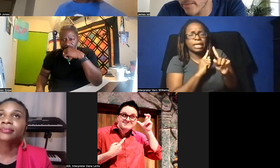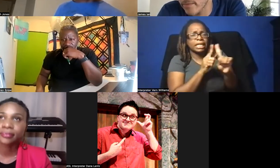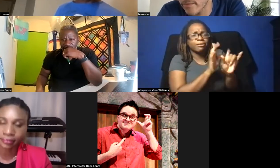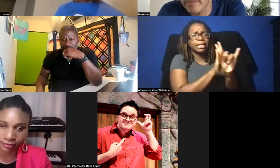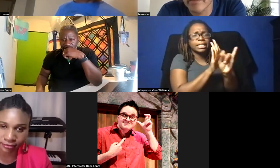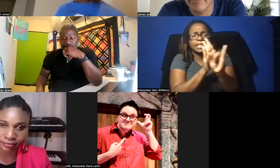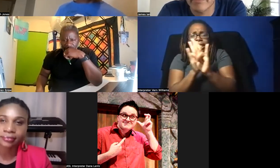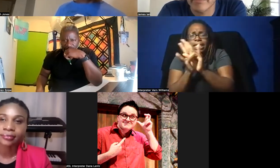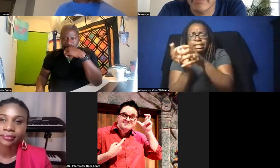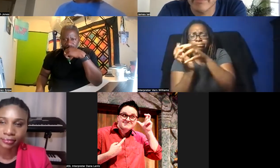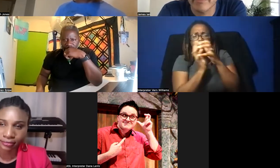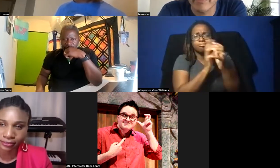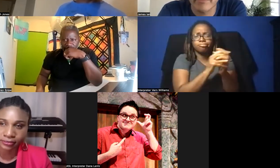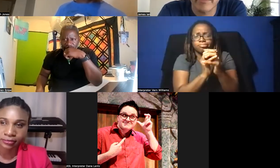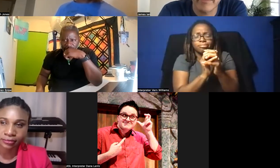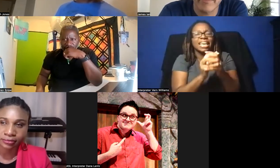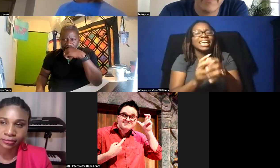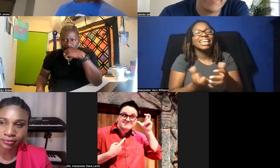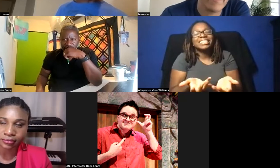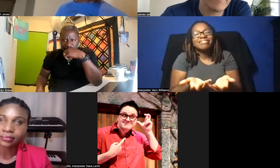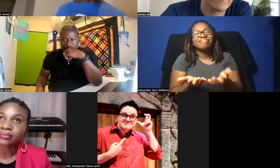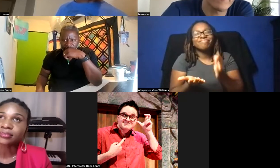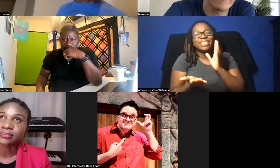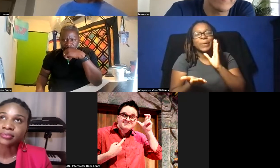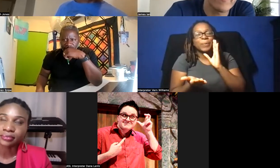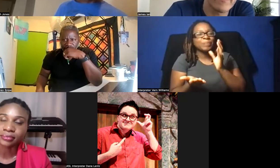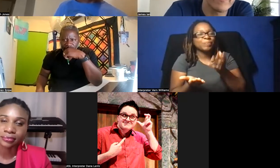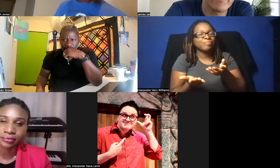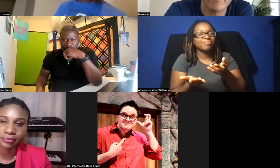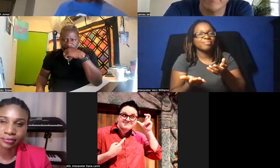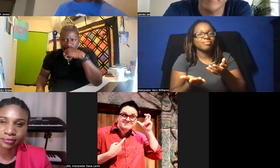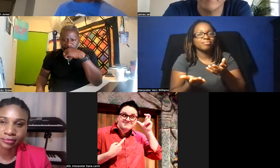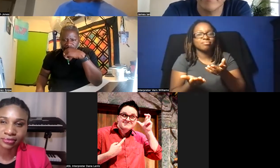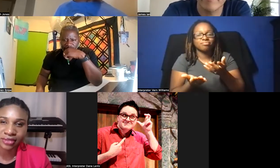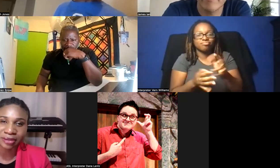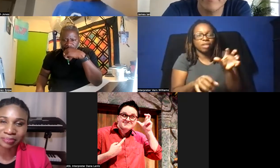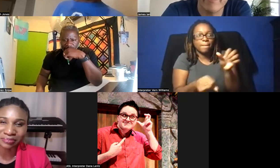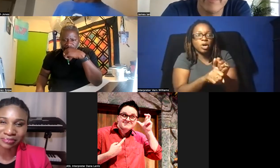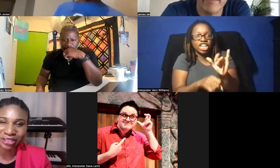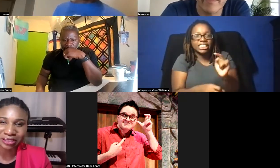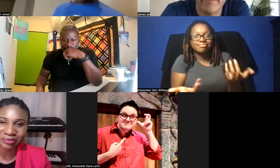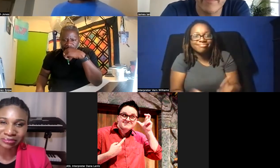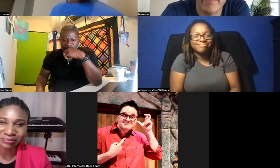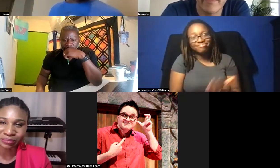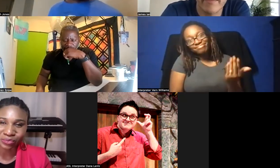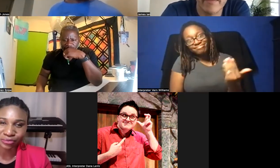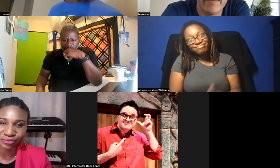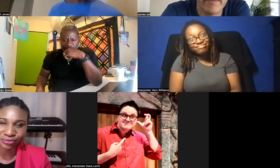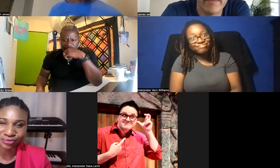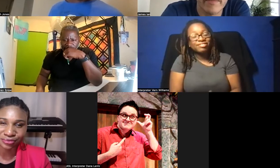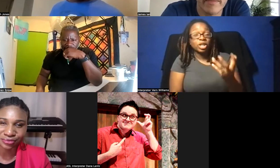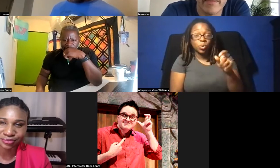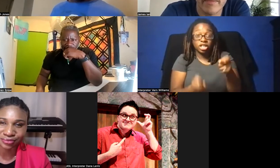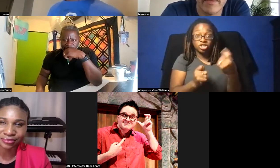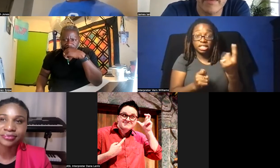that. So, you know, with that, book us. Like, Yeah. you want to change some,